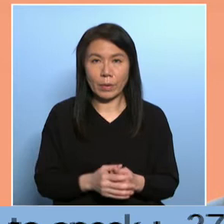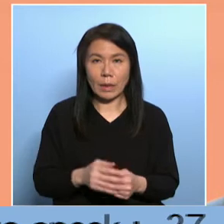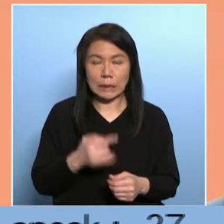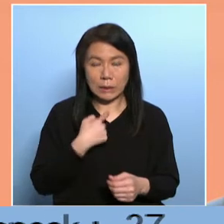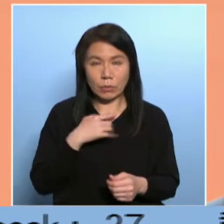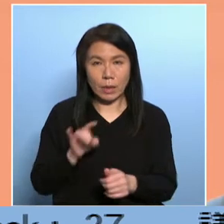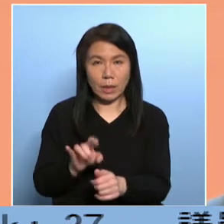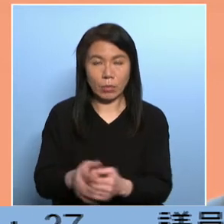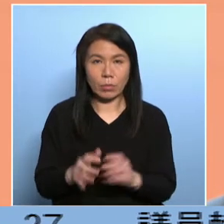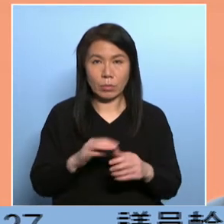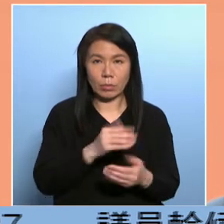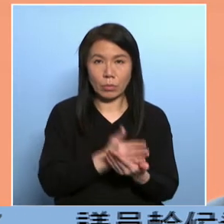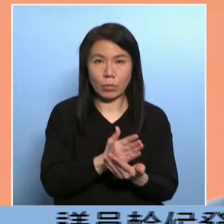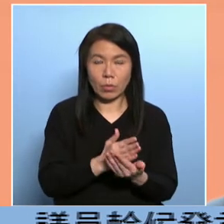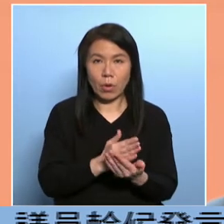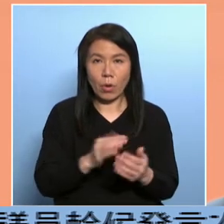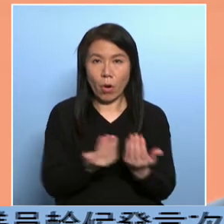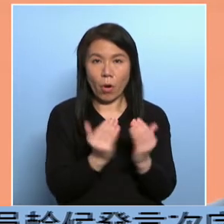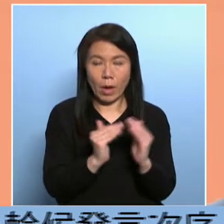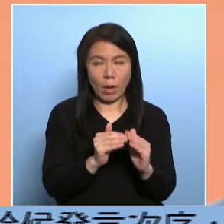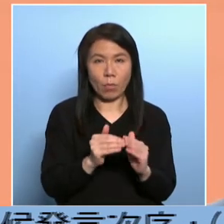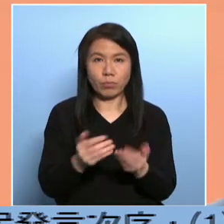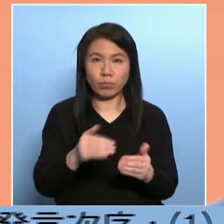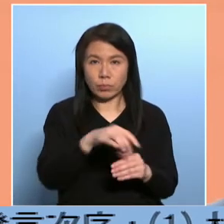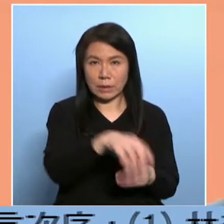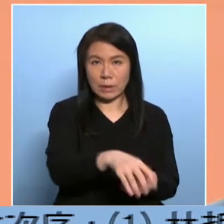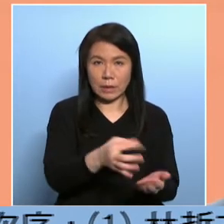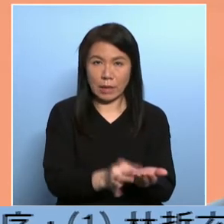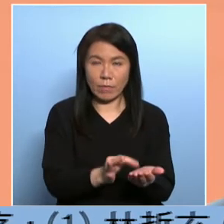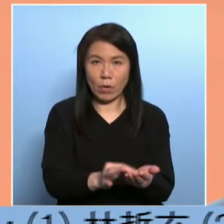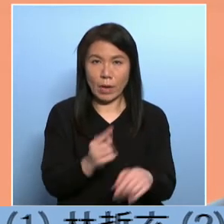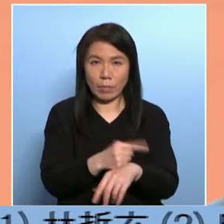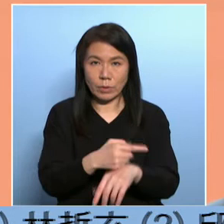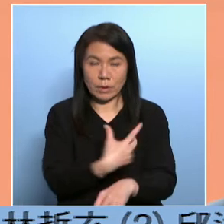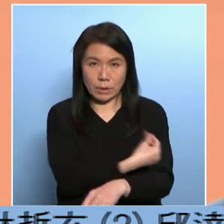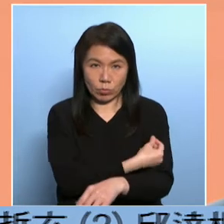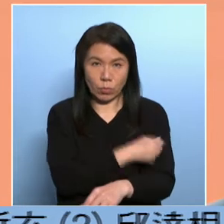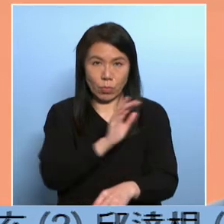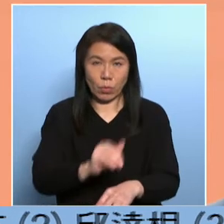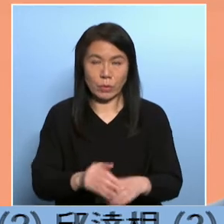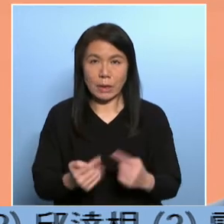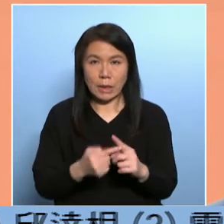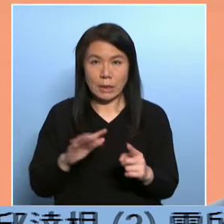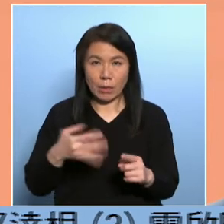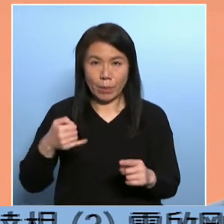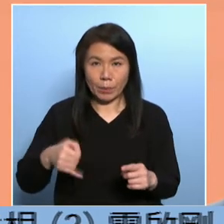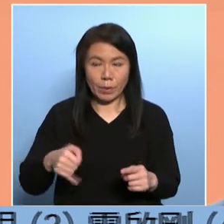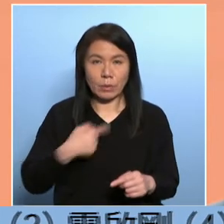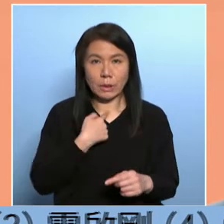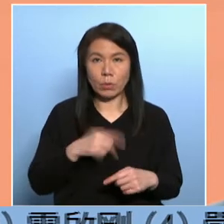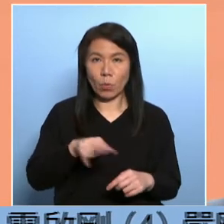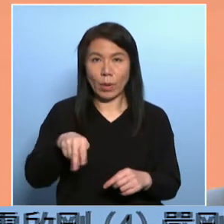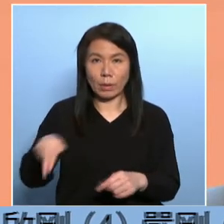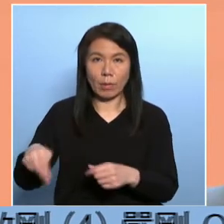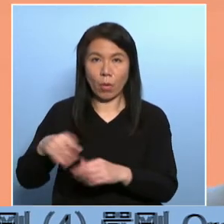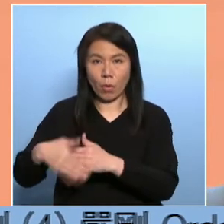be practicable. And therefore, we should make use of the school halls, of these vacant school premises. And